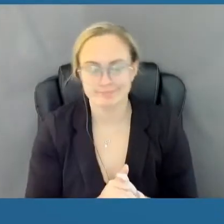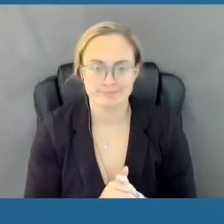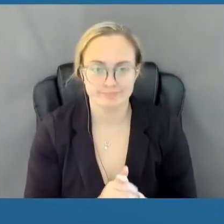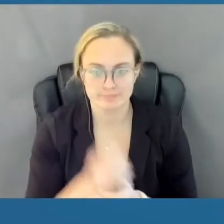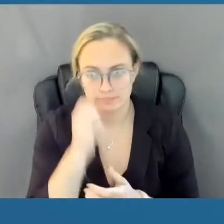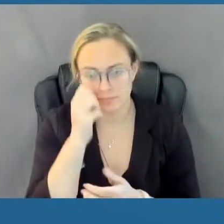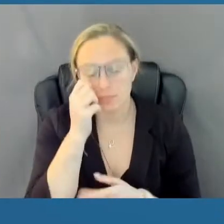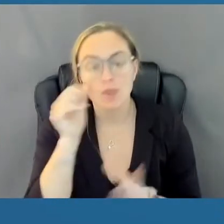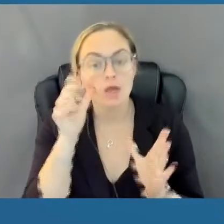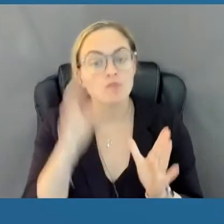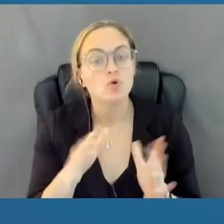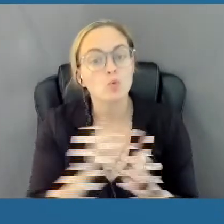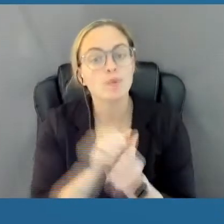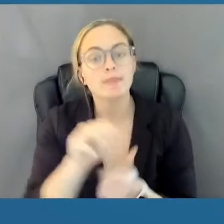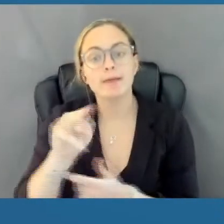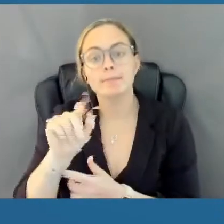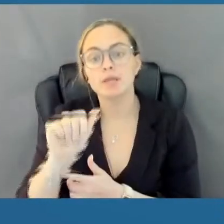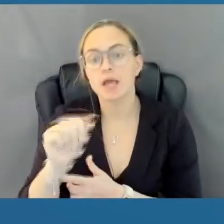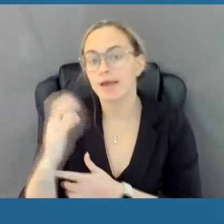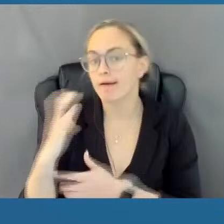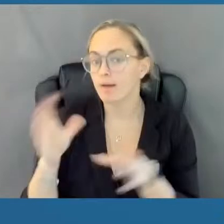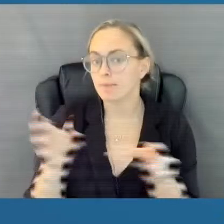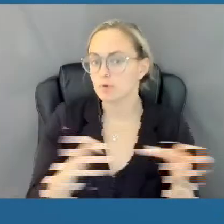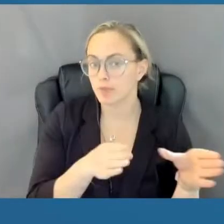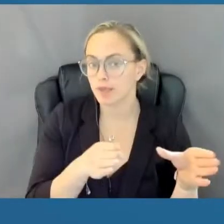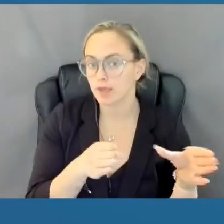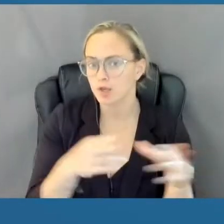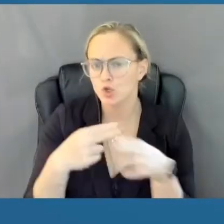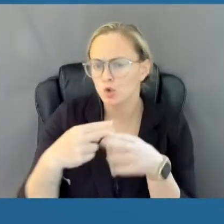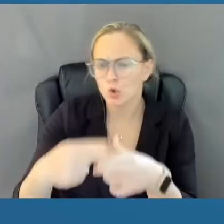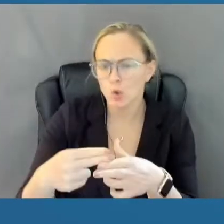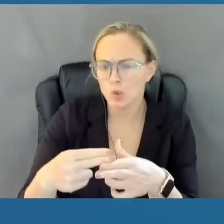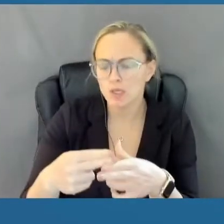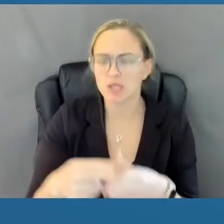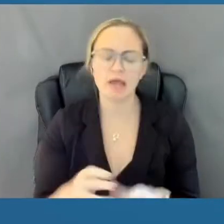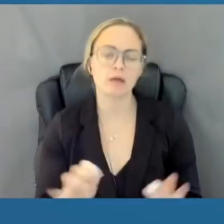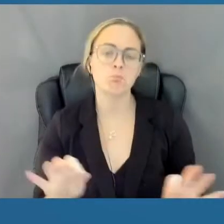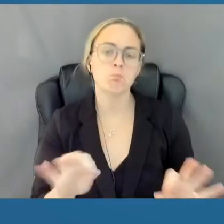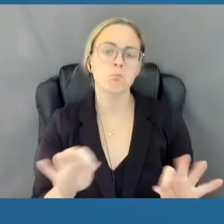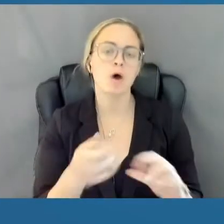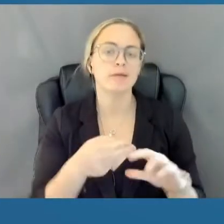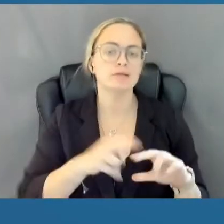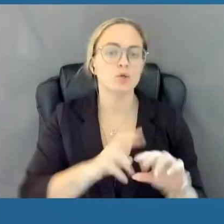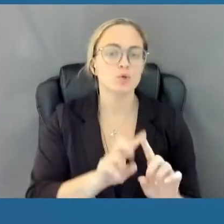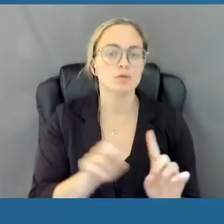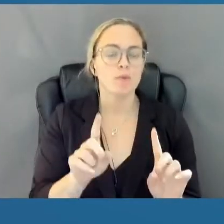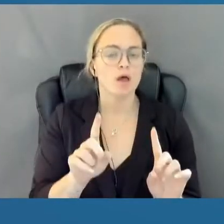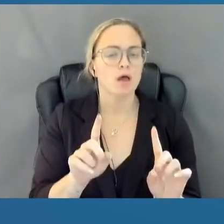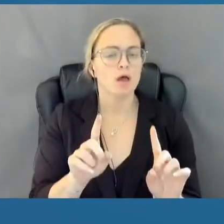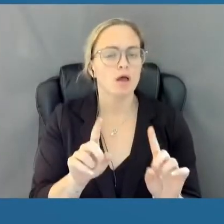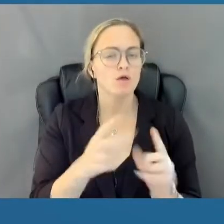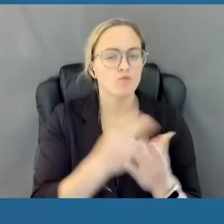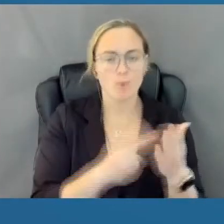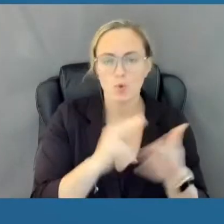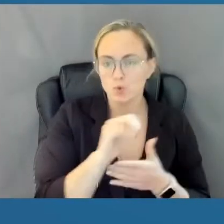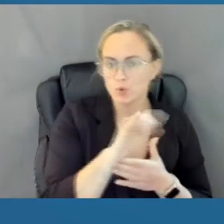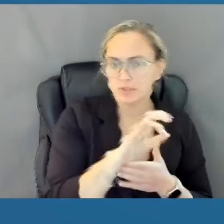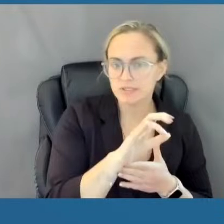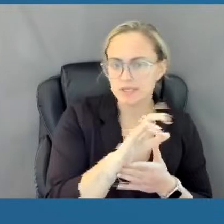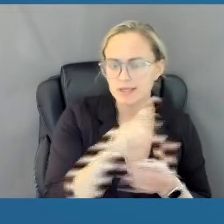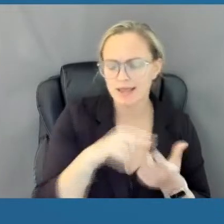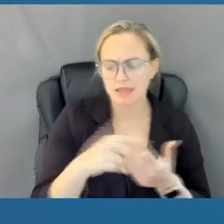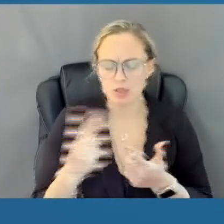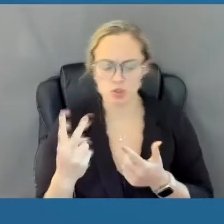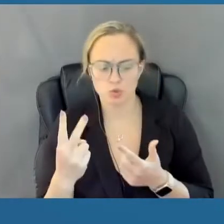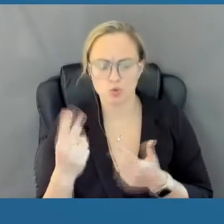Governor, with the MTA capital plan, you're calling it a modest increase, but for both New York City and then the two,